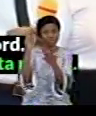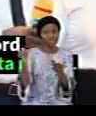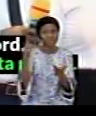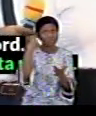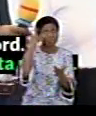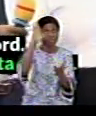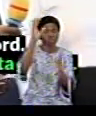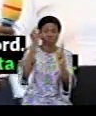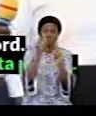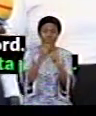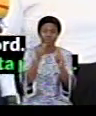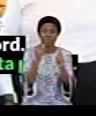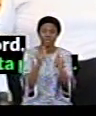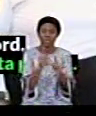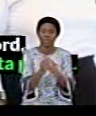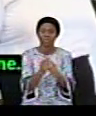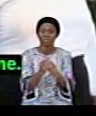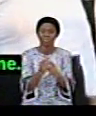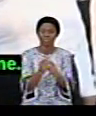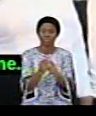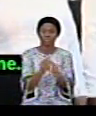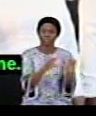waiting foreign